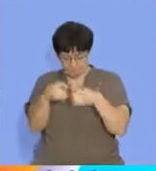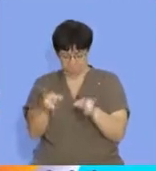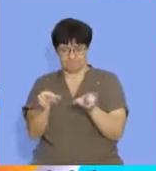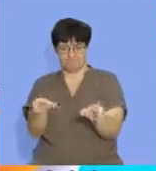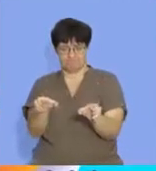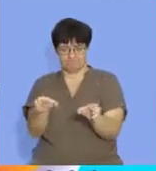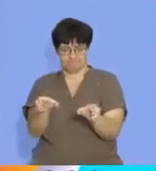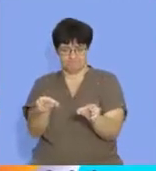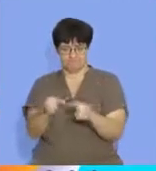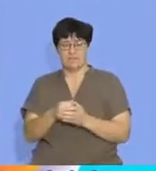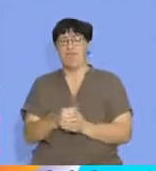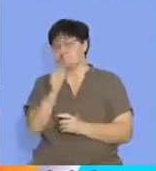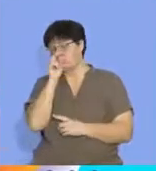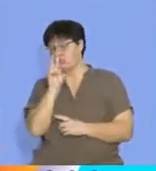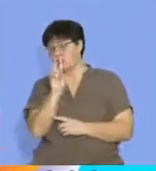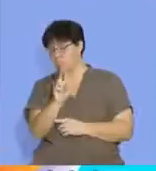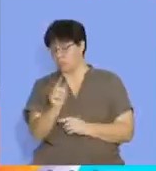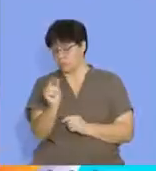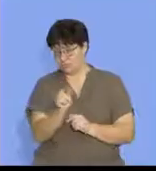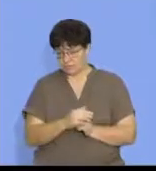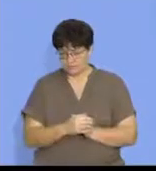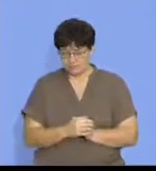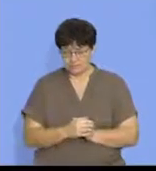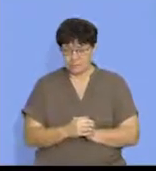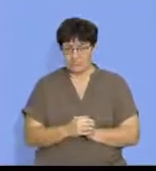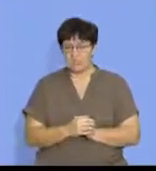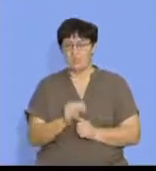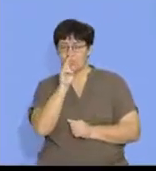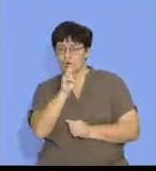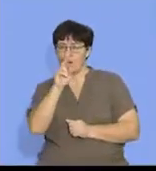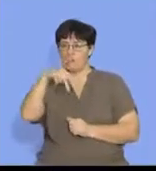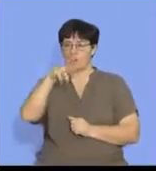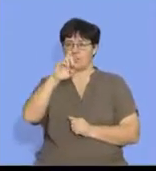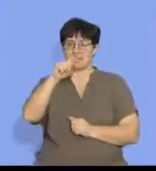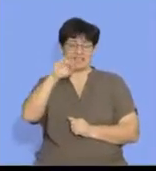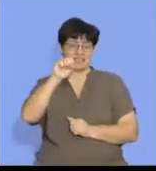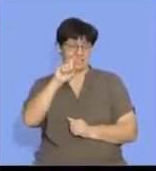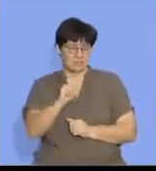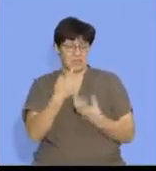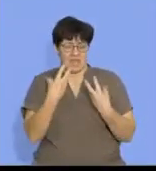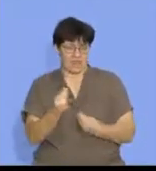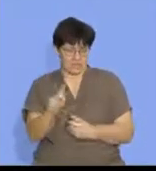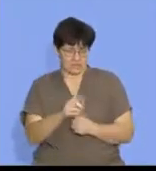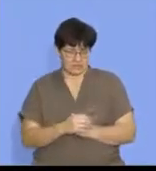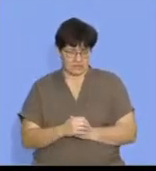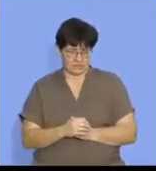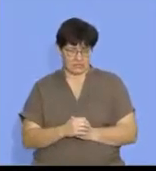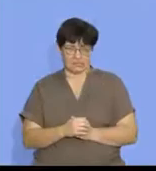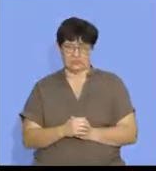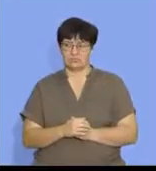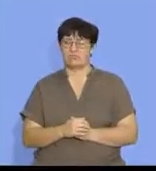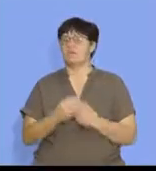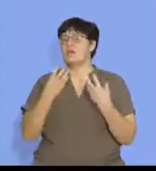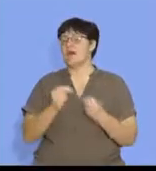subcategories, but we're going to look at that just now. So when I look at protists, right, what do I have? I'm going to have, all right, over here,